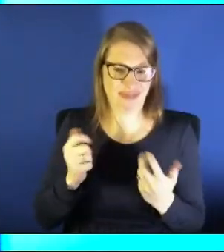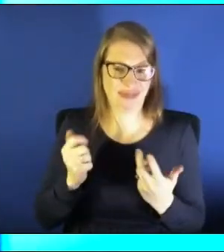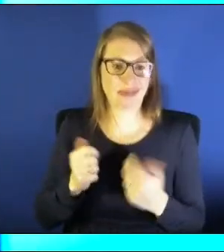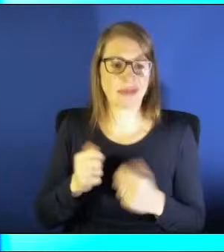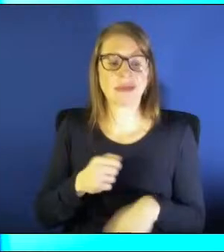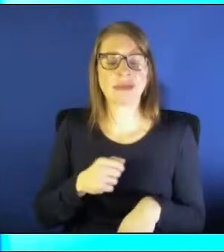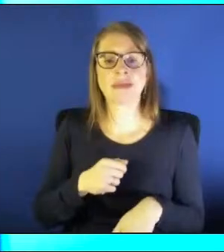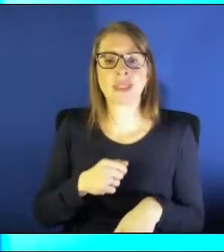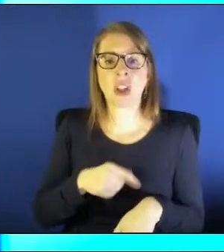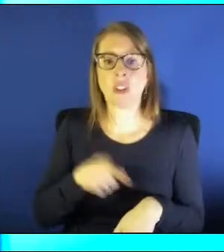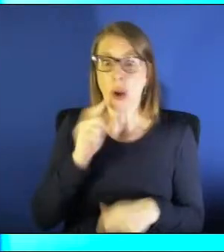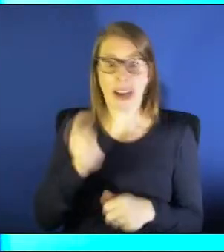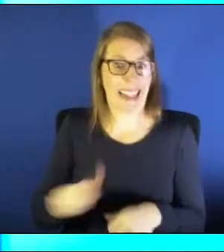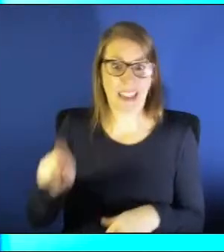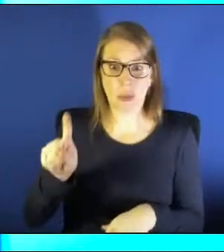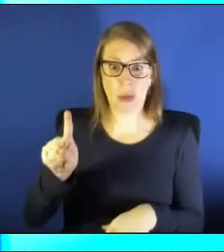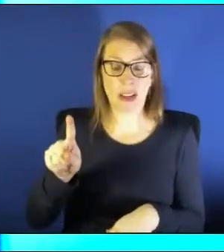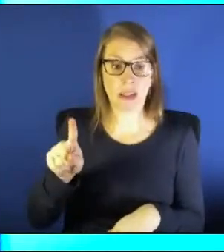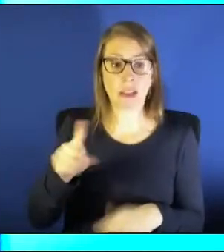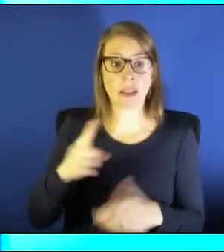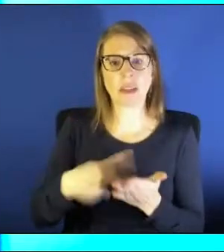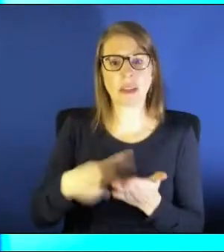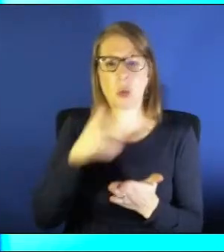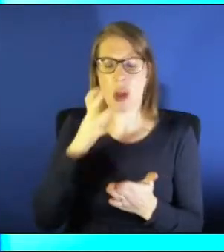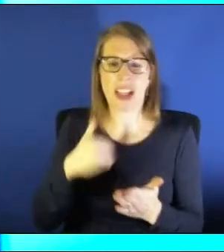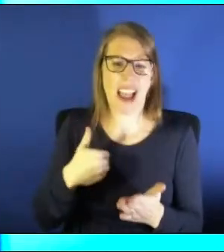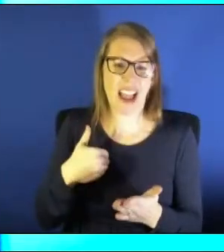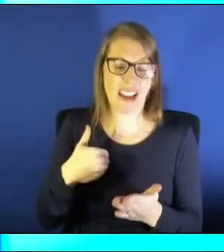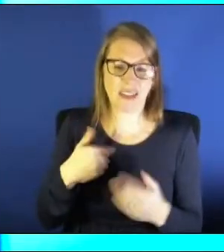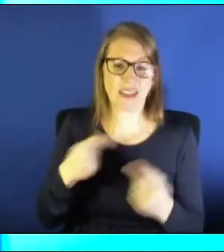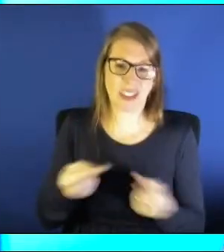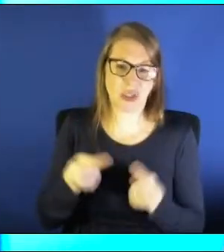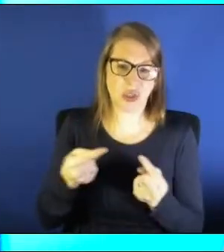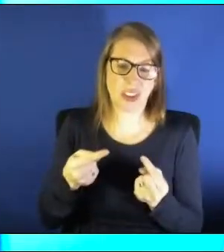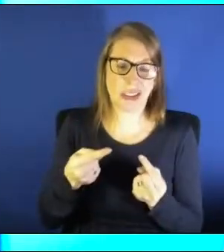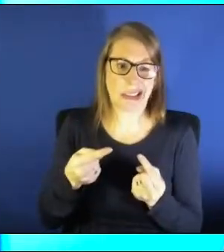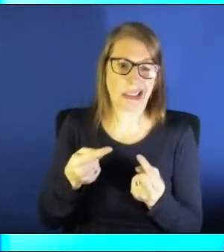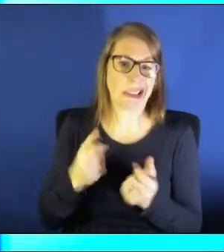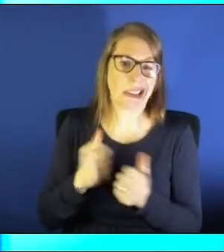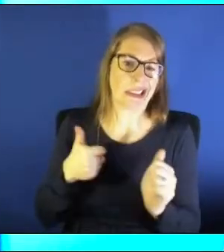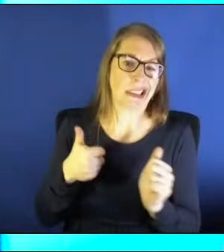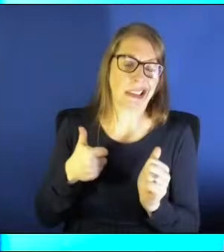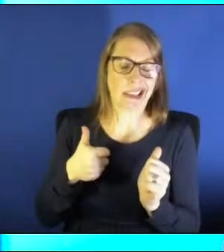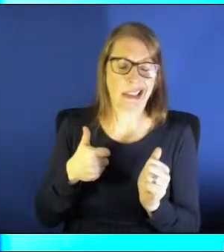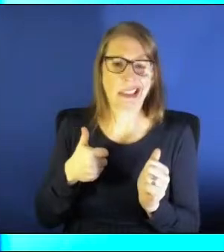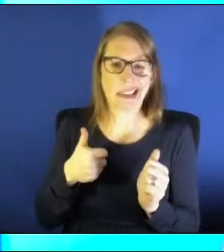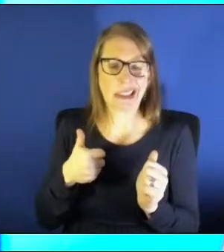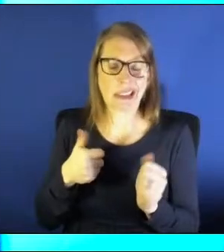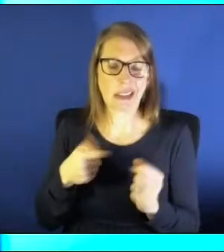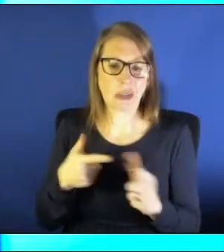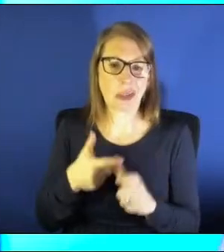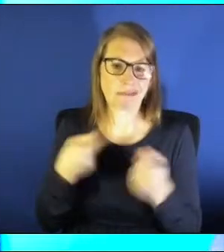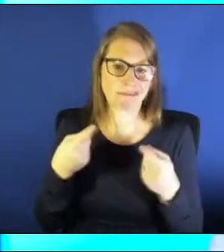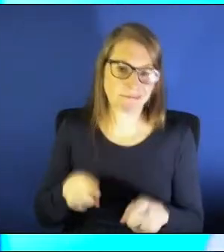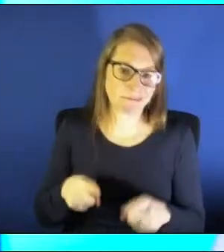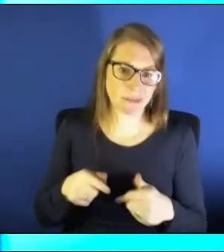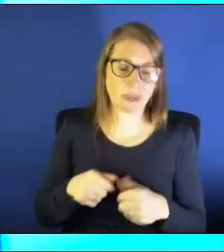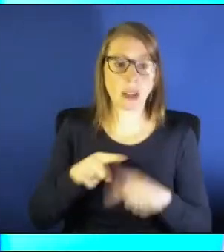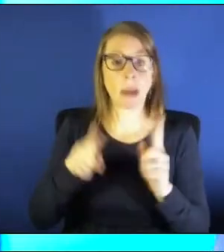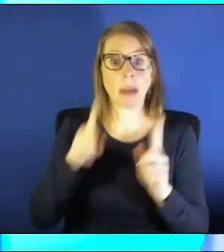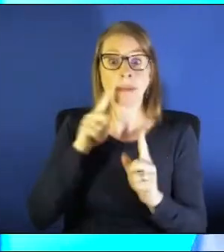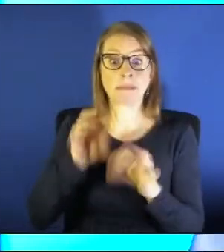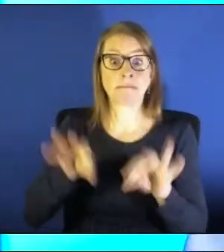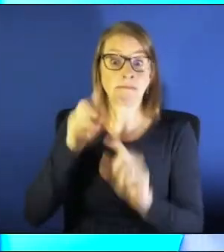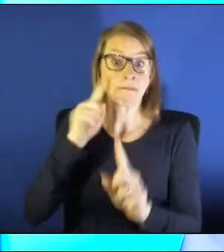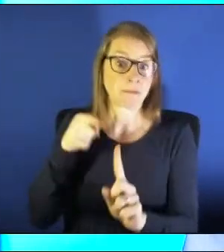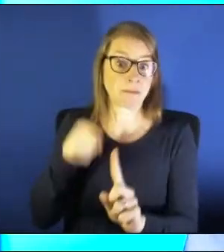is sometimes you'll have orthopedic injuries that prevent you from doing that or other challenges. And so the key is to keep moving. We had that session last